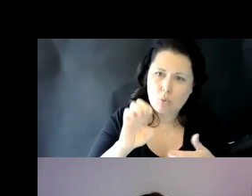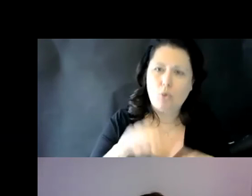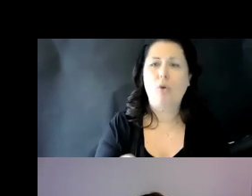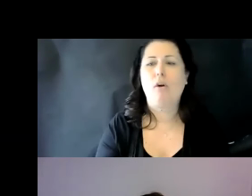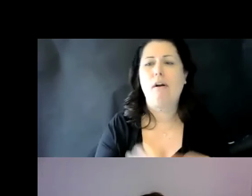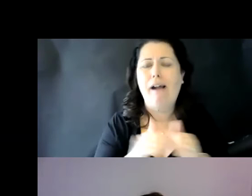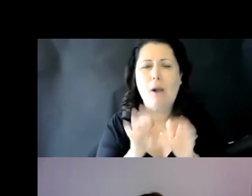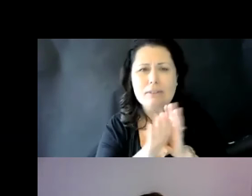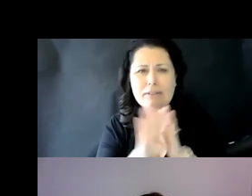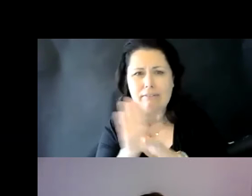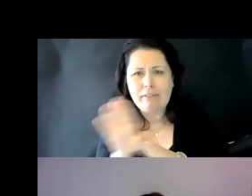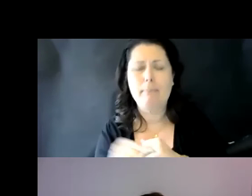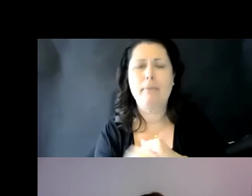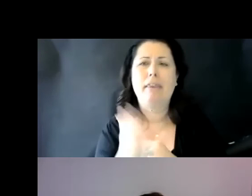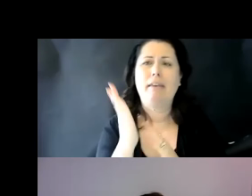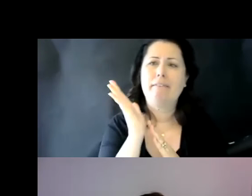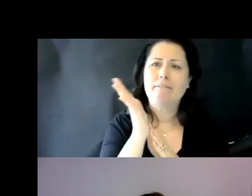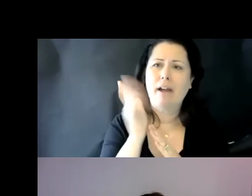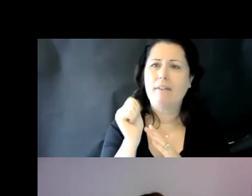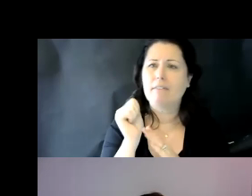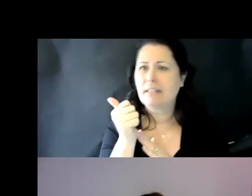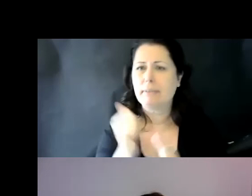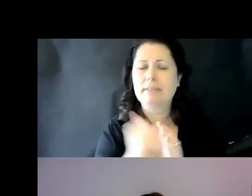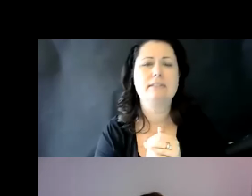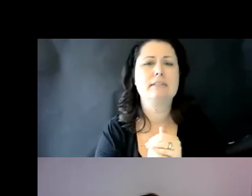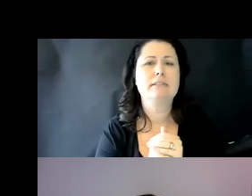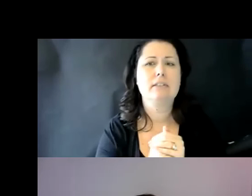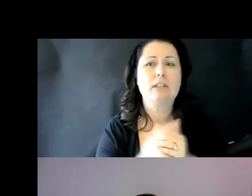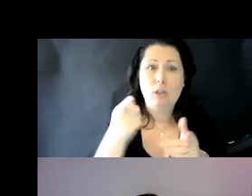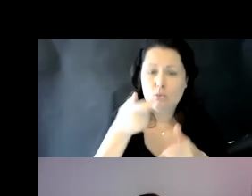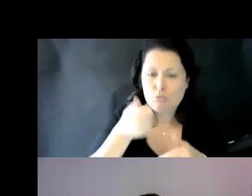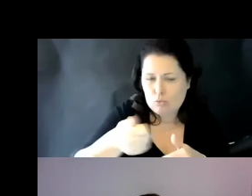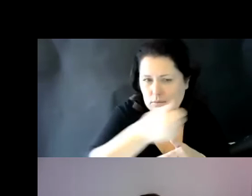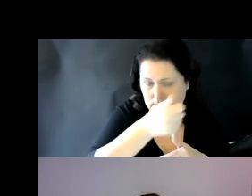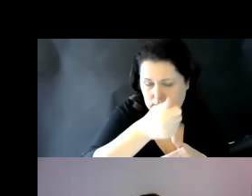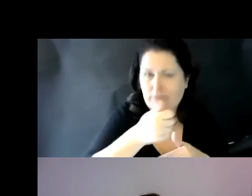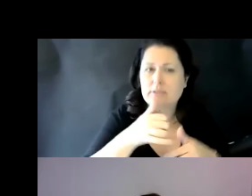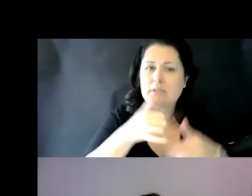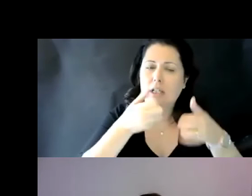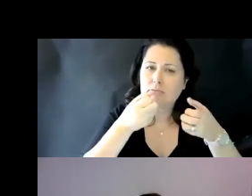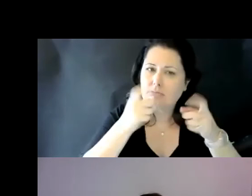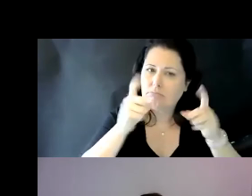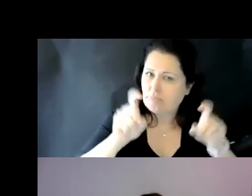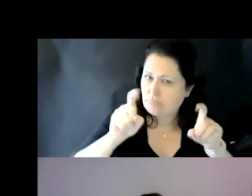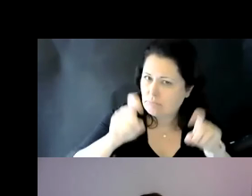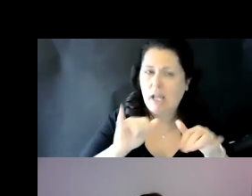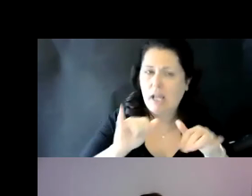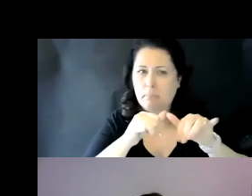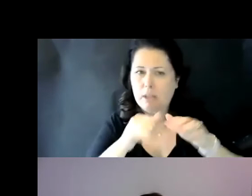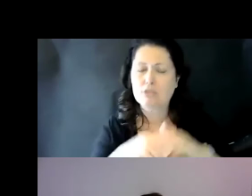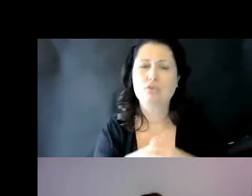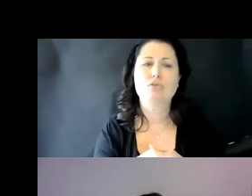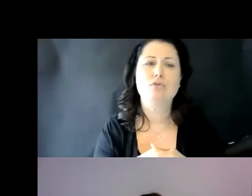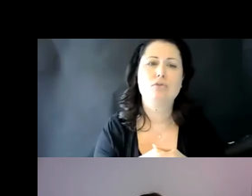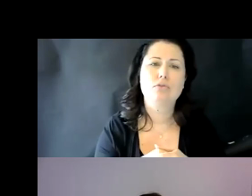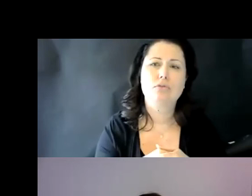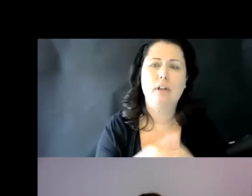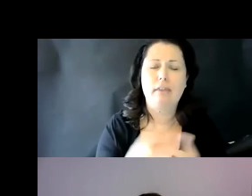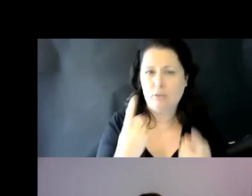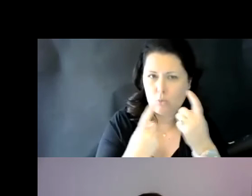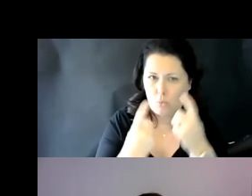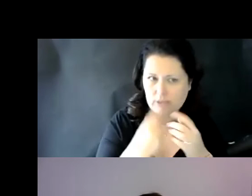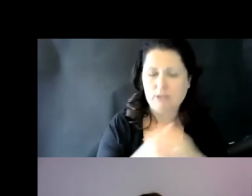you a 5 to 10 minute slot where you can try out the measure and also throw out some questions. We can have a bit of discussion.